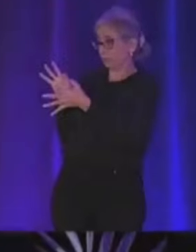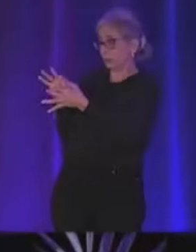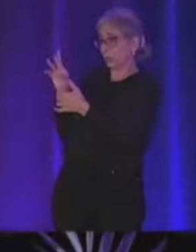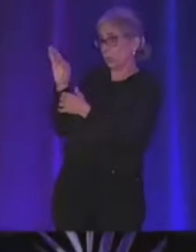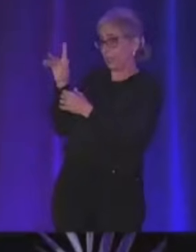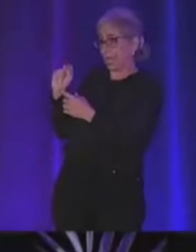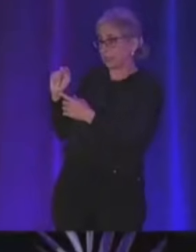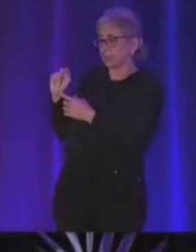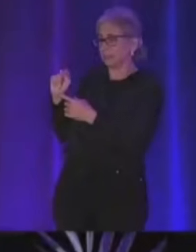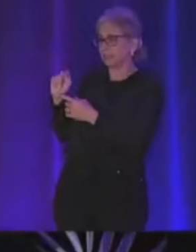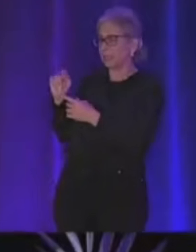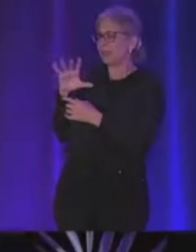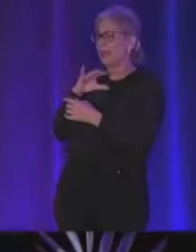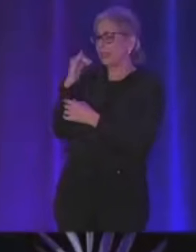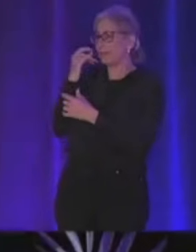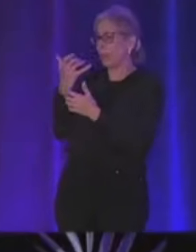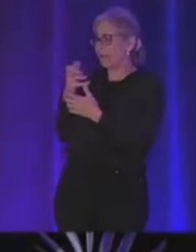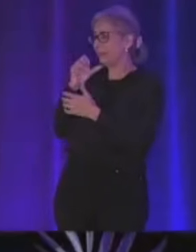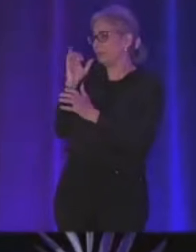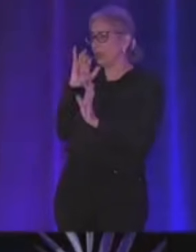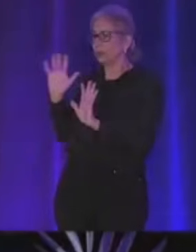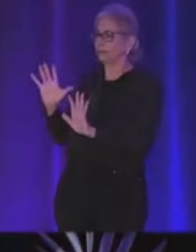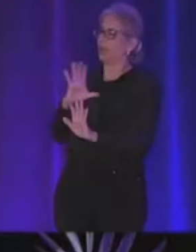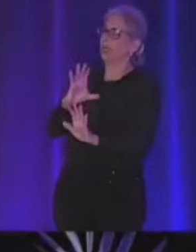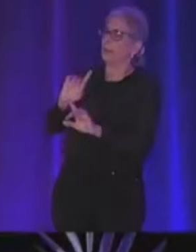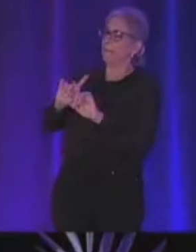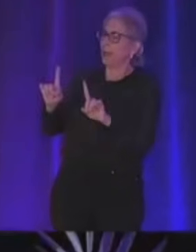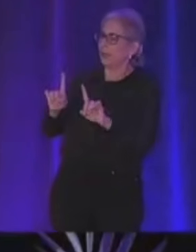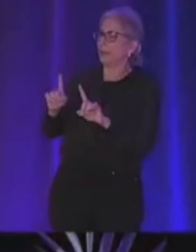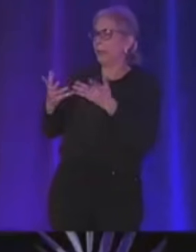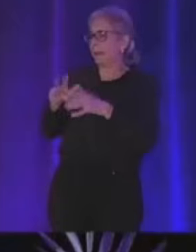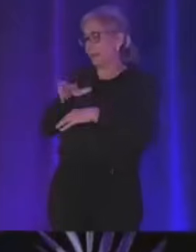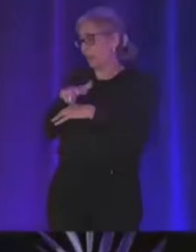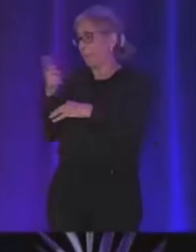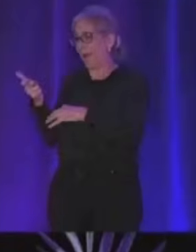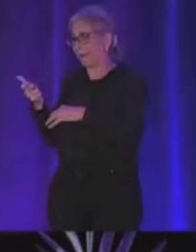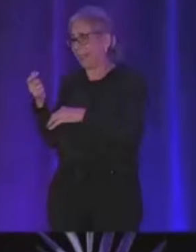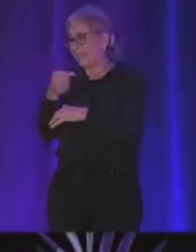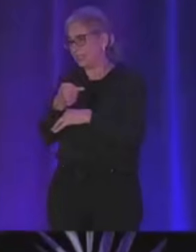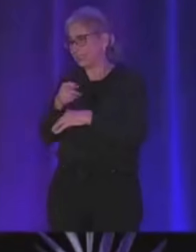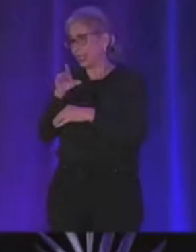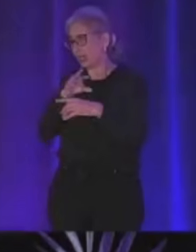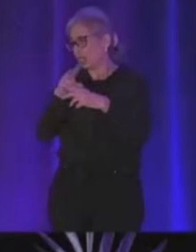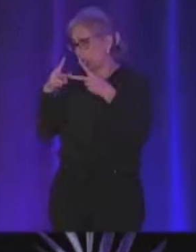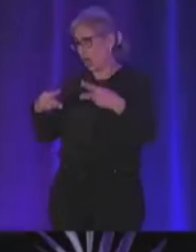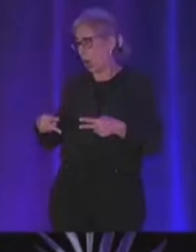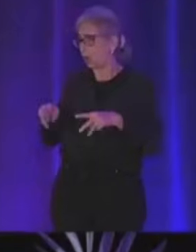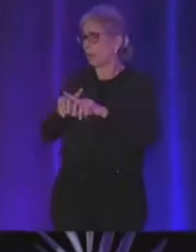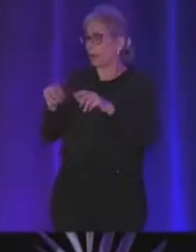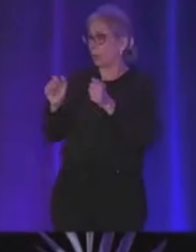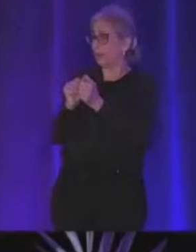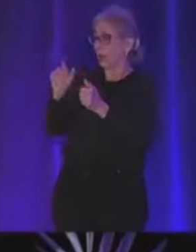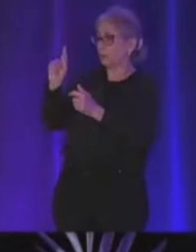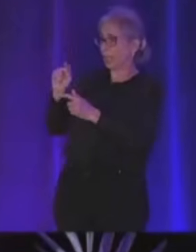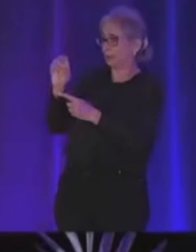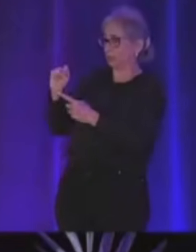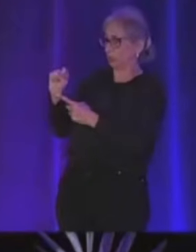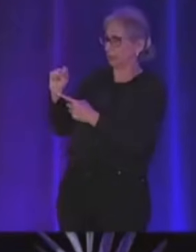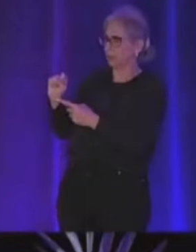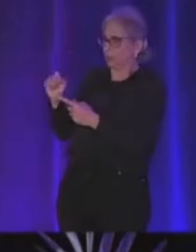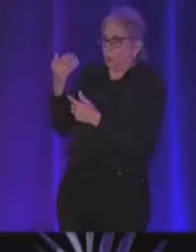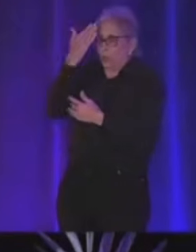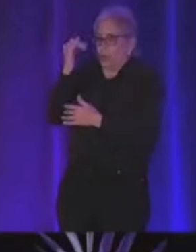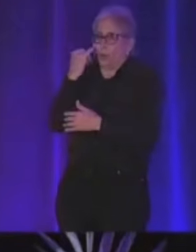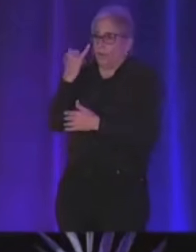component. It's fine if you don't scrutinize this code too closely. There's probably a bug somewhere. And without TypeScript, there's really no way for us to know whether